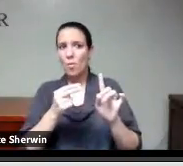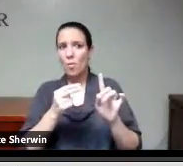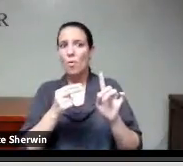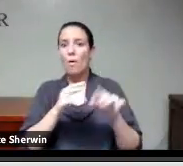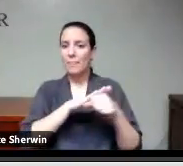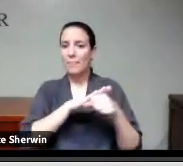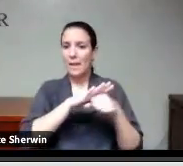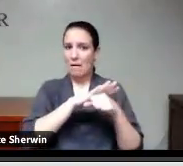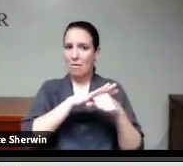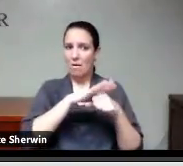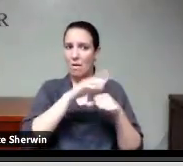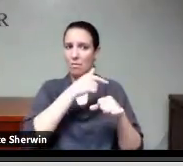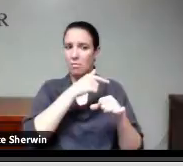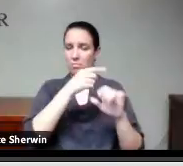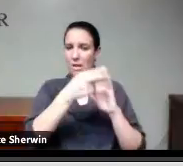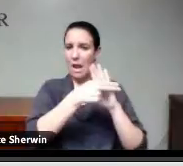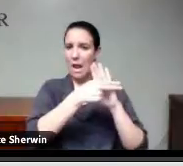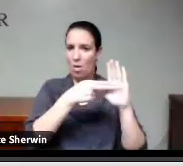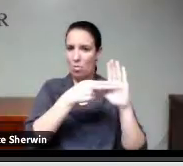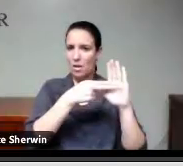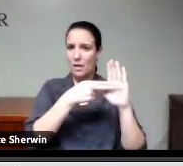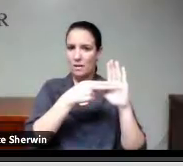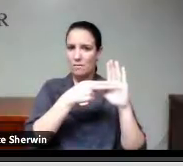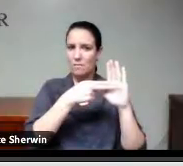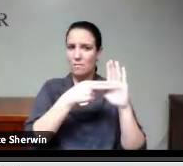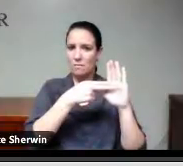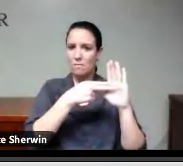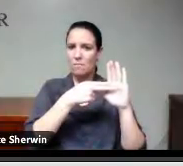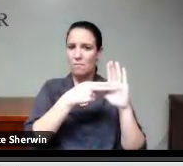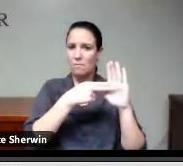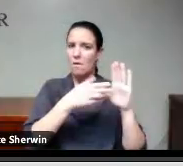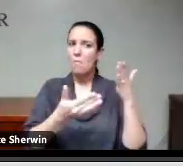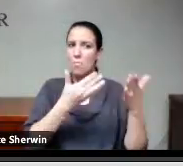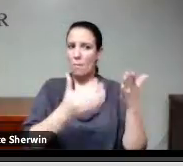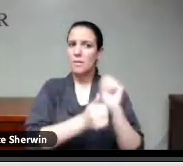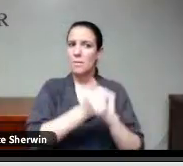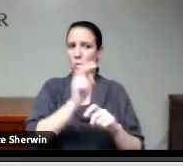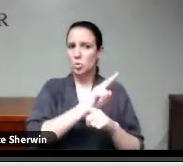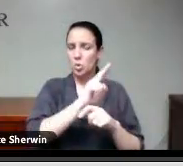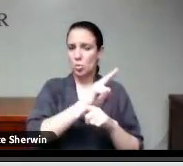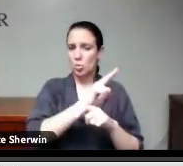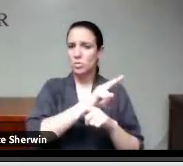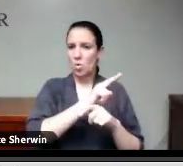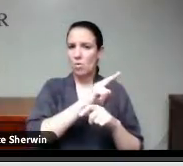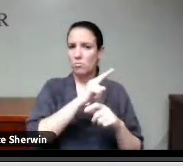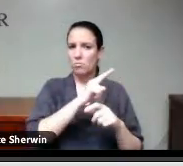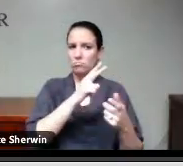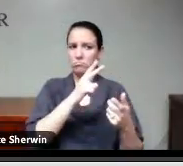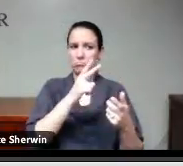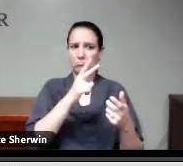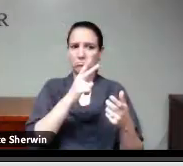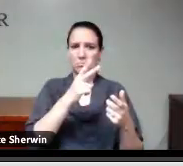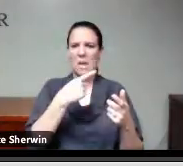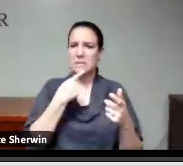outlined initially might be some of the most useful to think about. And again, I'm just going to state them one more